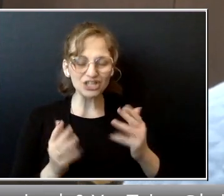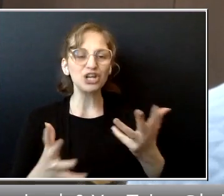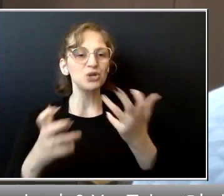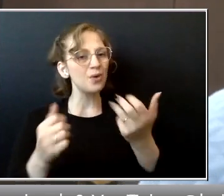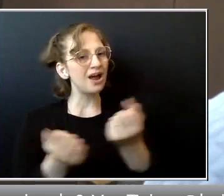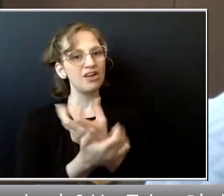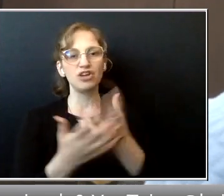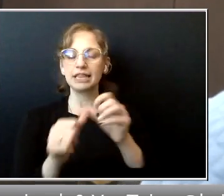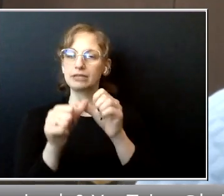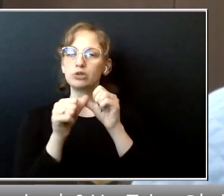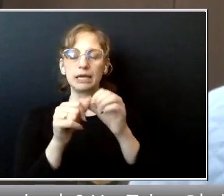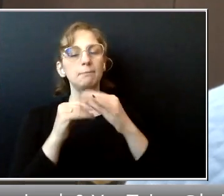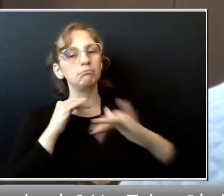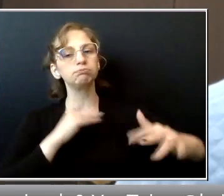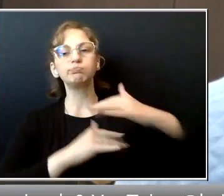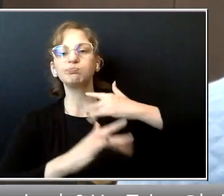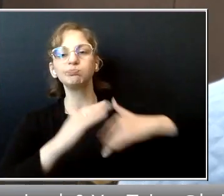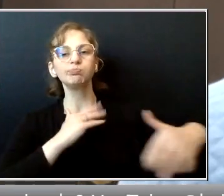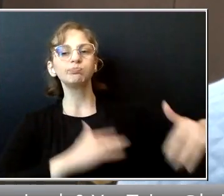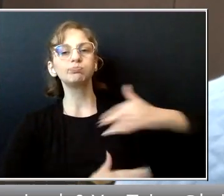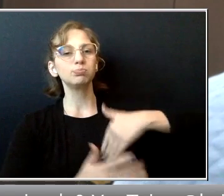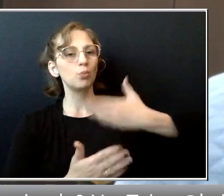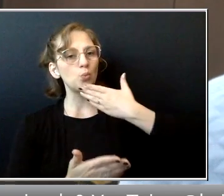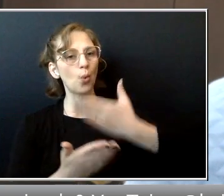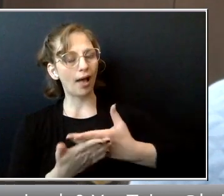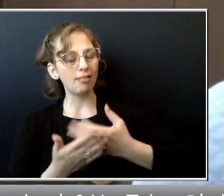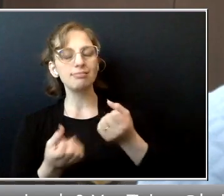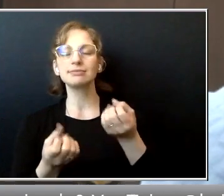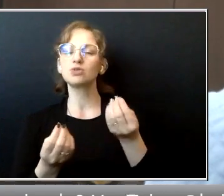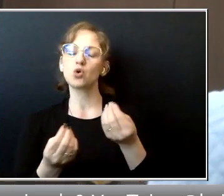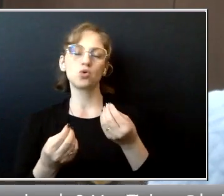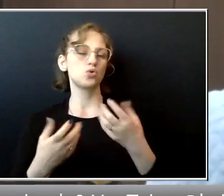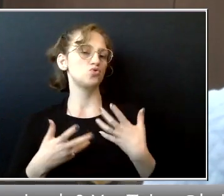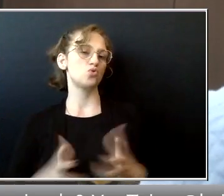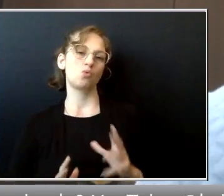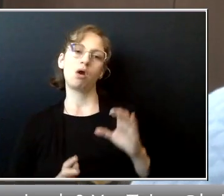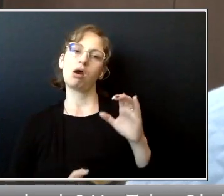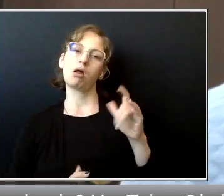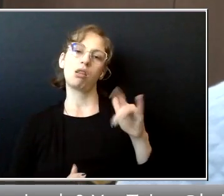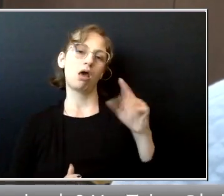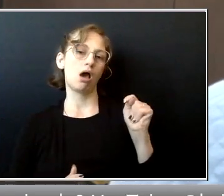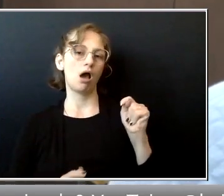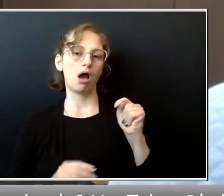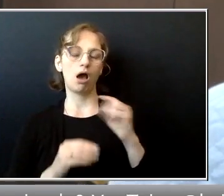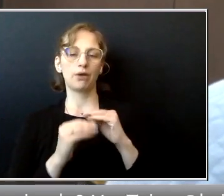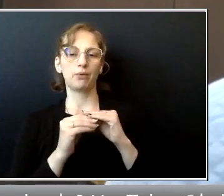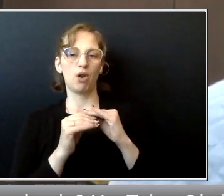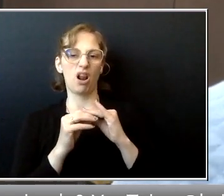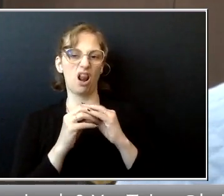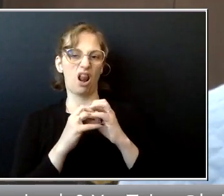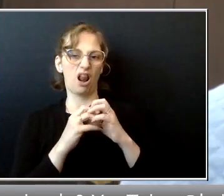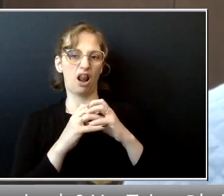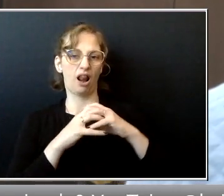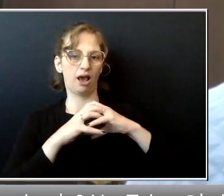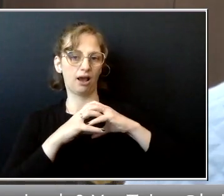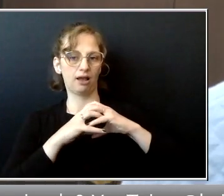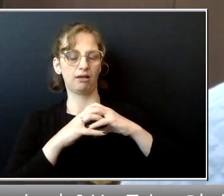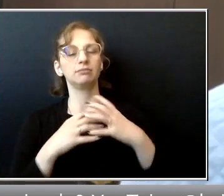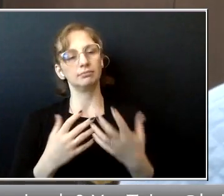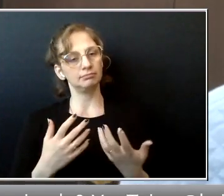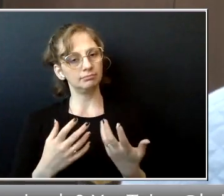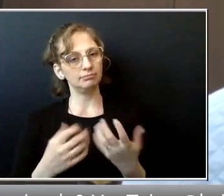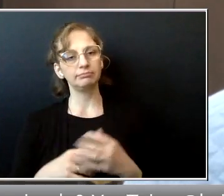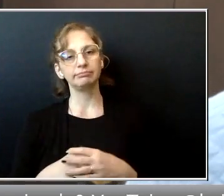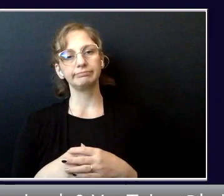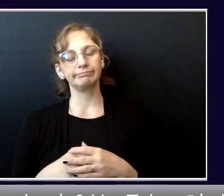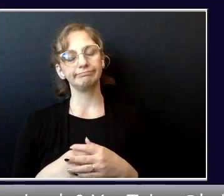the blood anticoagulated. Make sure that there's nothing trying to be sticky inside there as your body reacts and heals